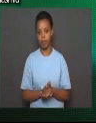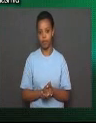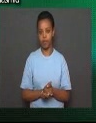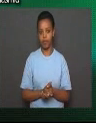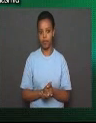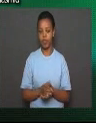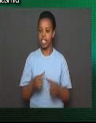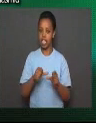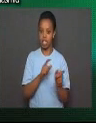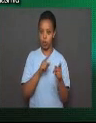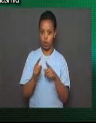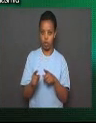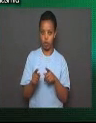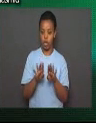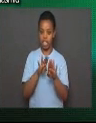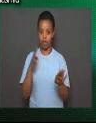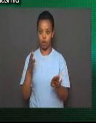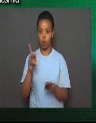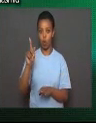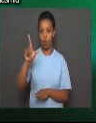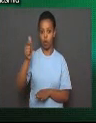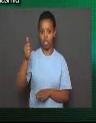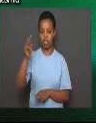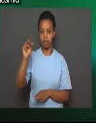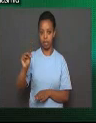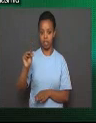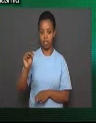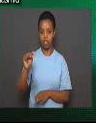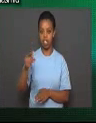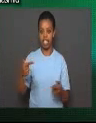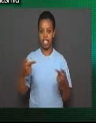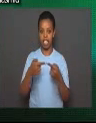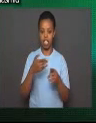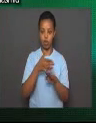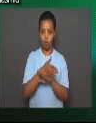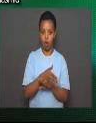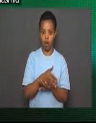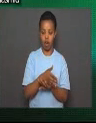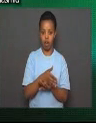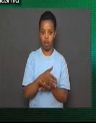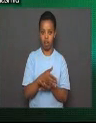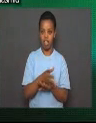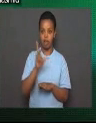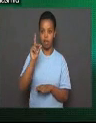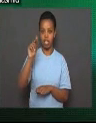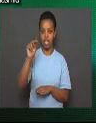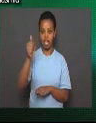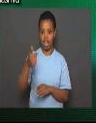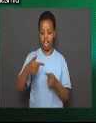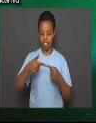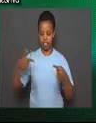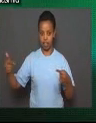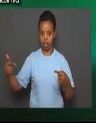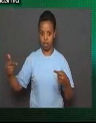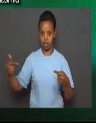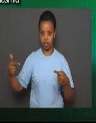Next, the opened plasmids are connected with a strand of DNA that